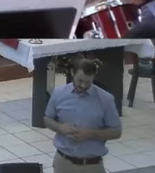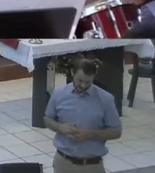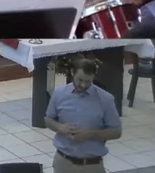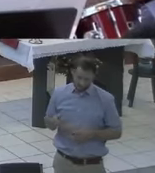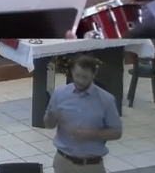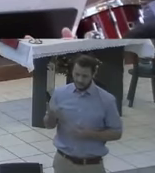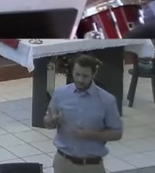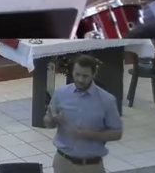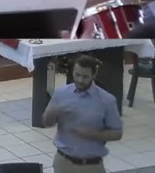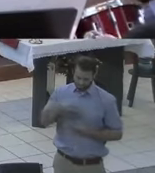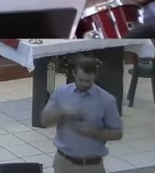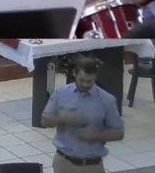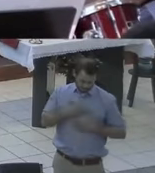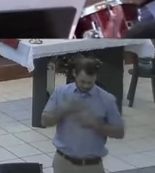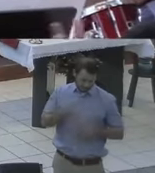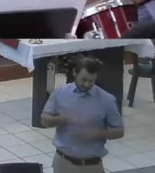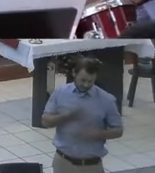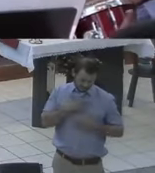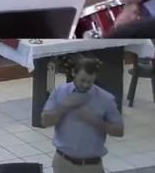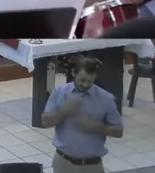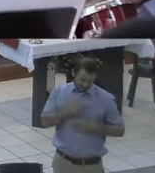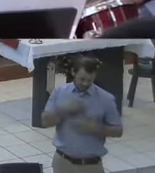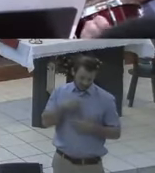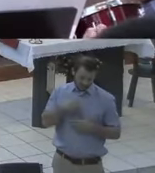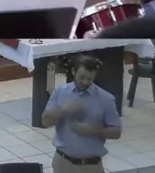Take joy, my